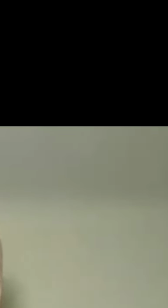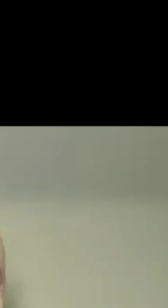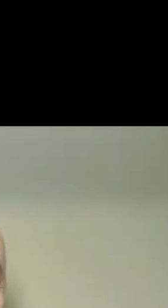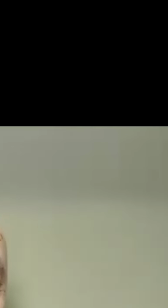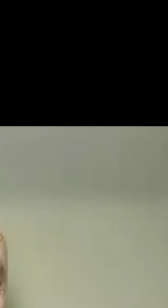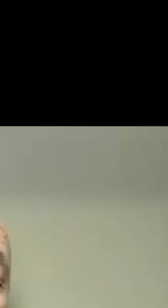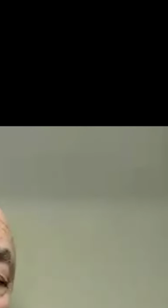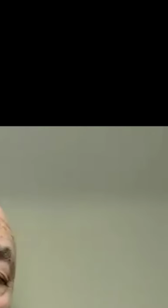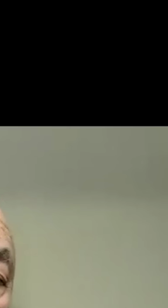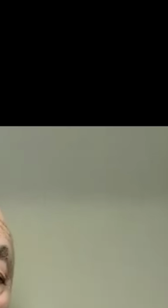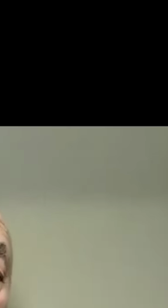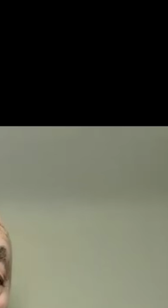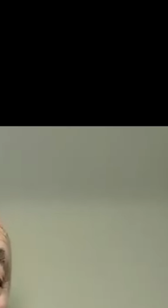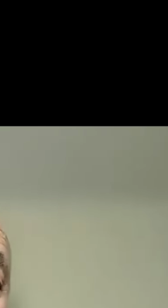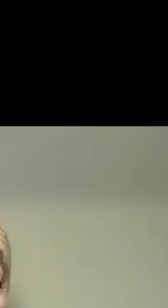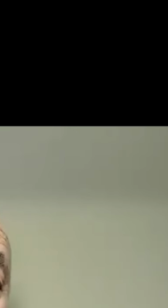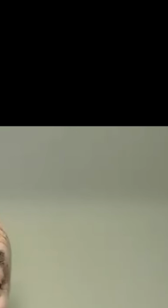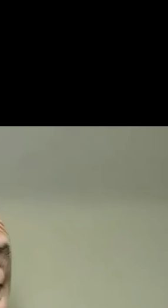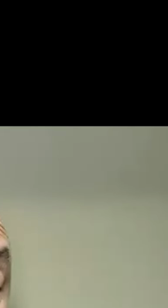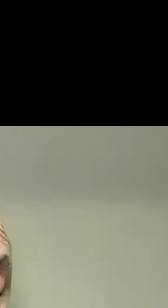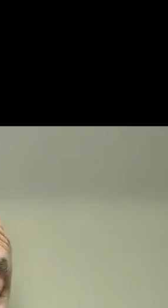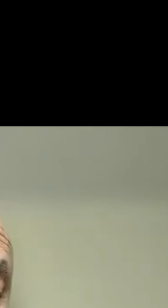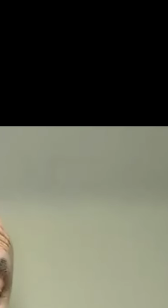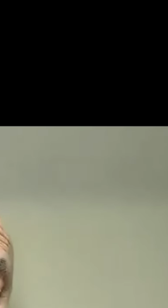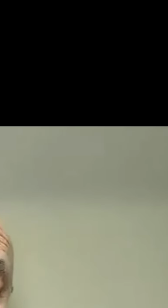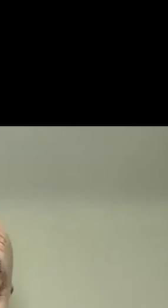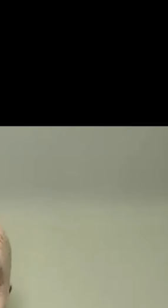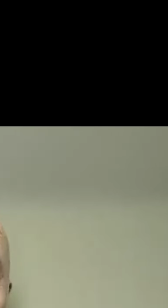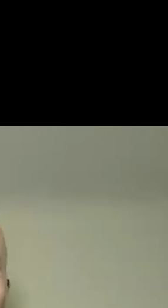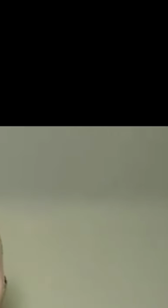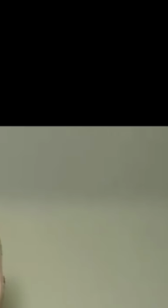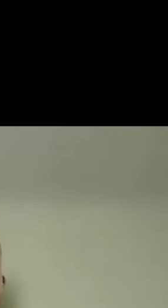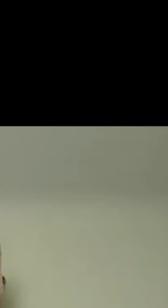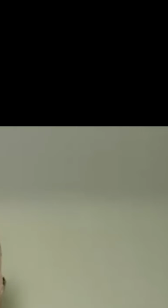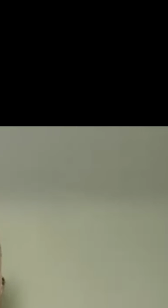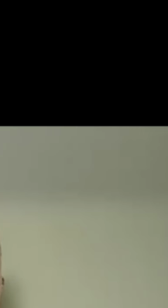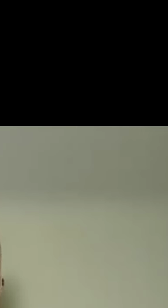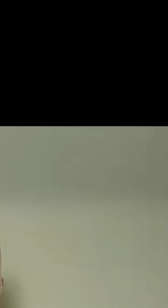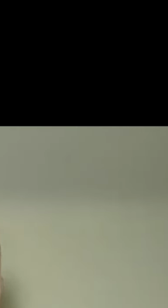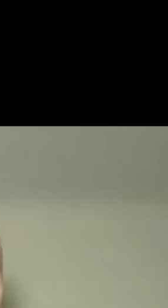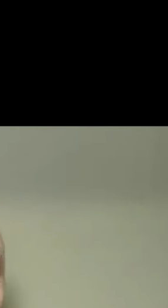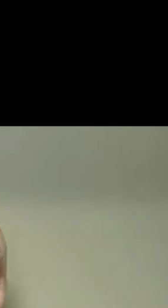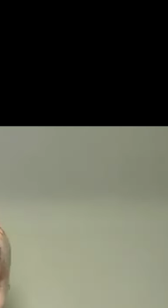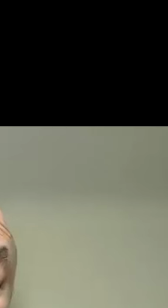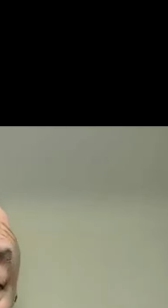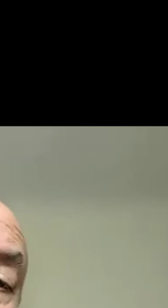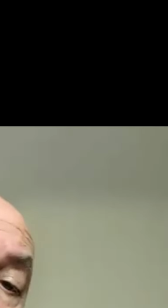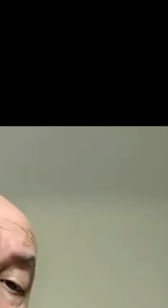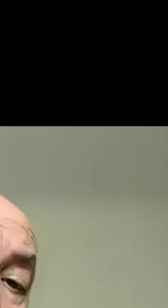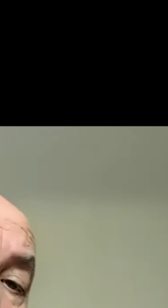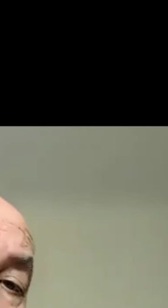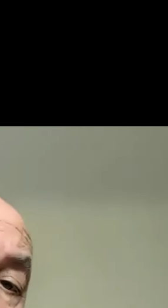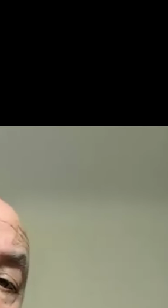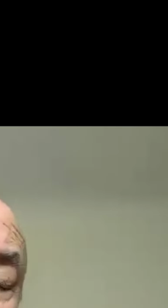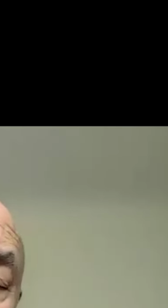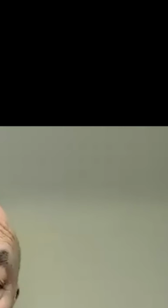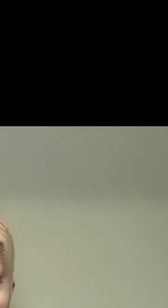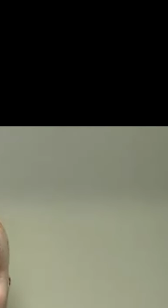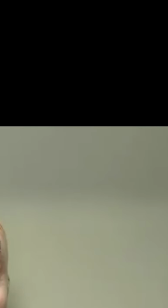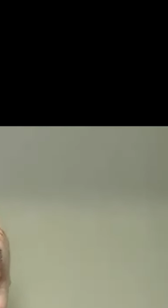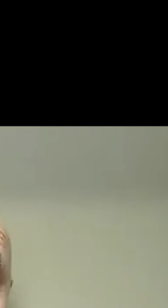some type of event or disability during their lifetime. We are talking about a symbiosis between the issues of